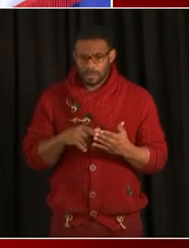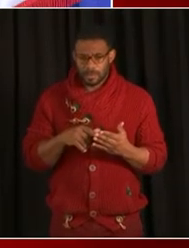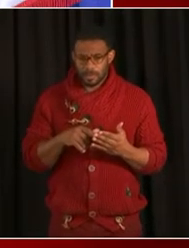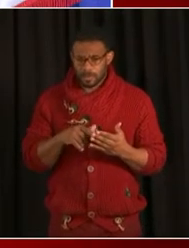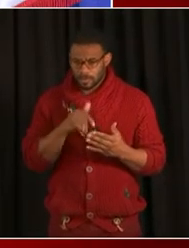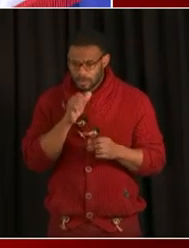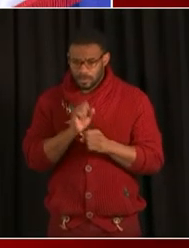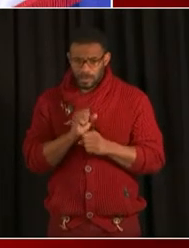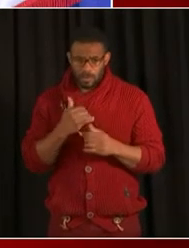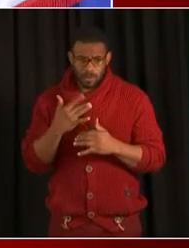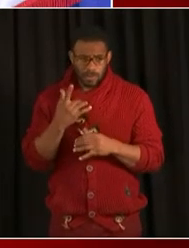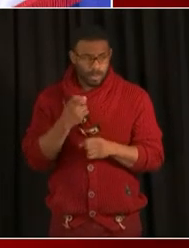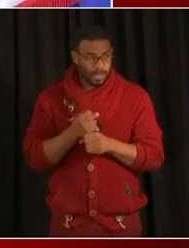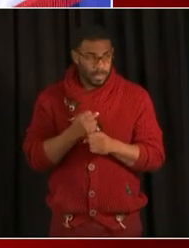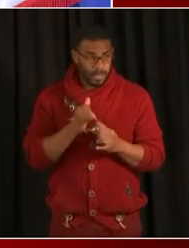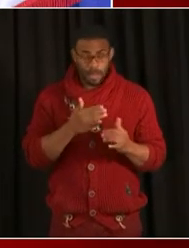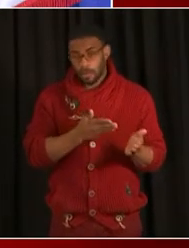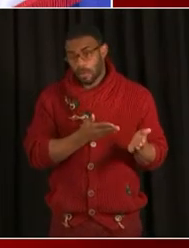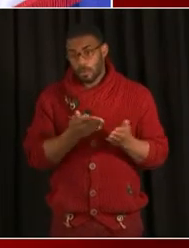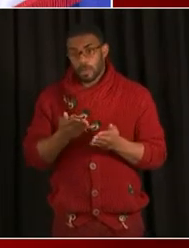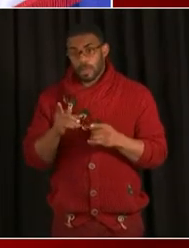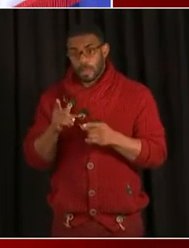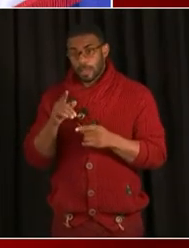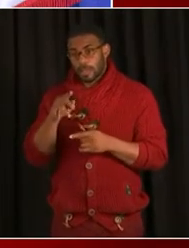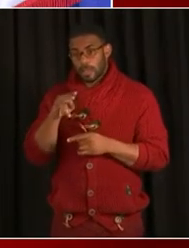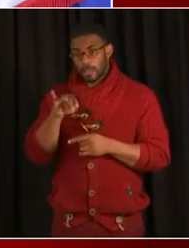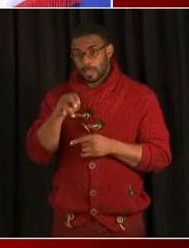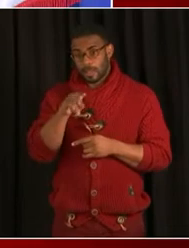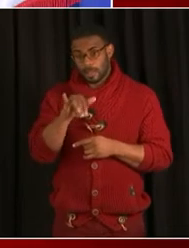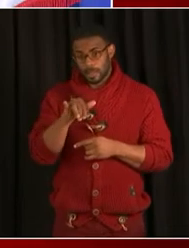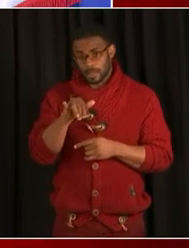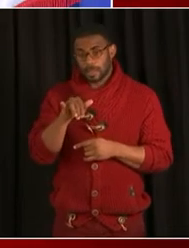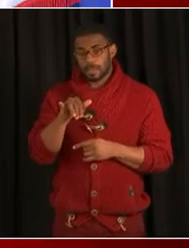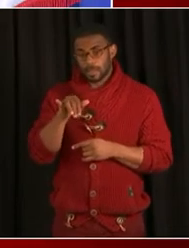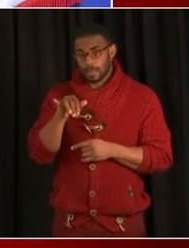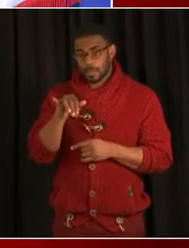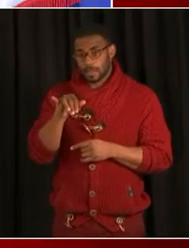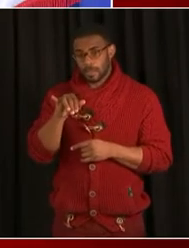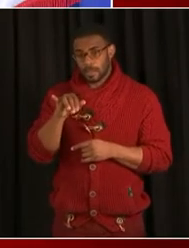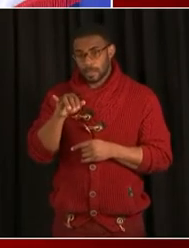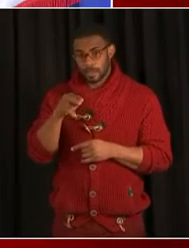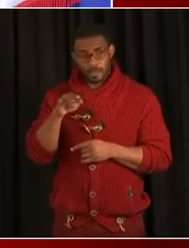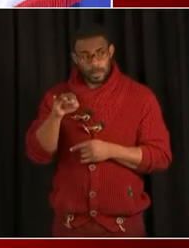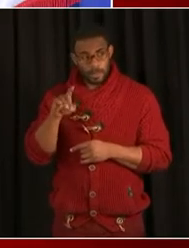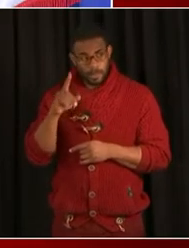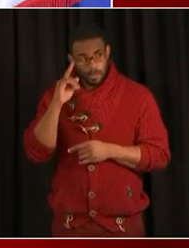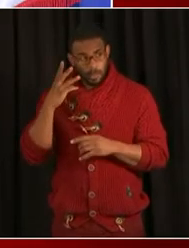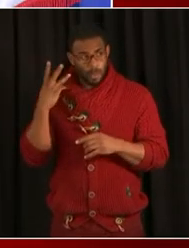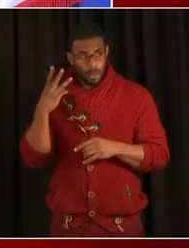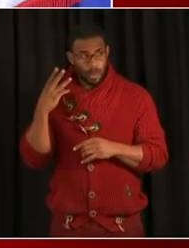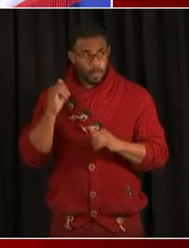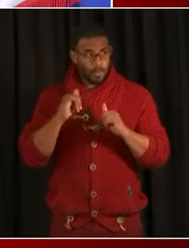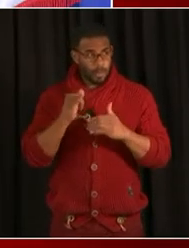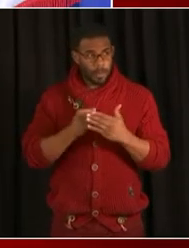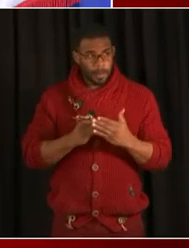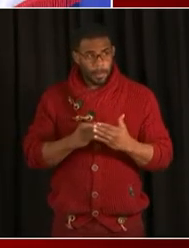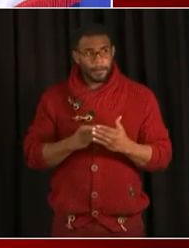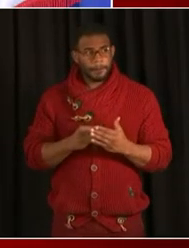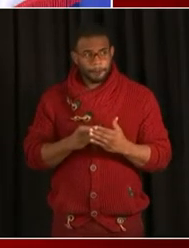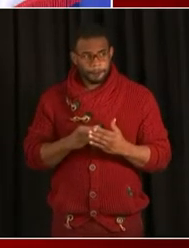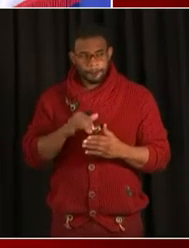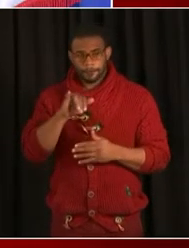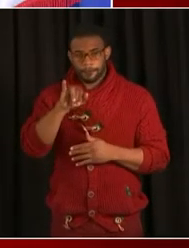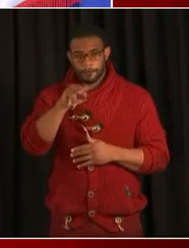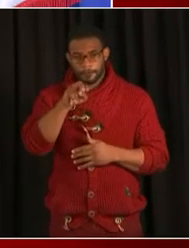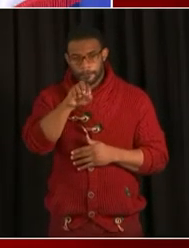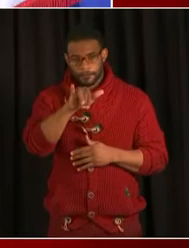worked with you for years. But with that, I want to bring in Jenny Billfield from Washington Performing Arts. Talk to us a little bit about